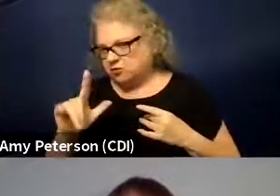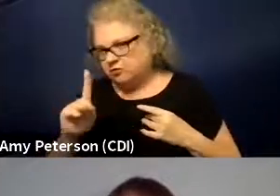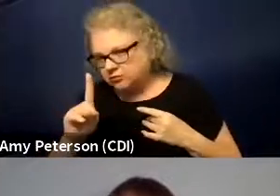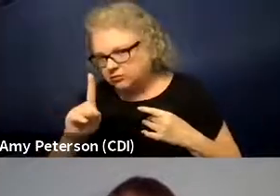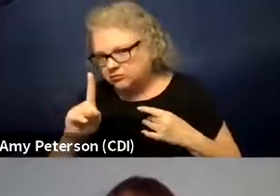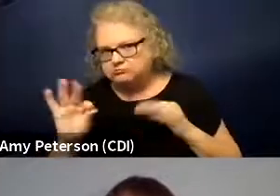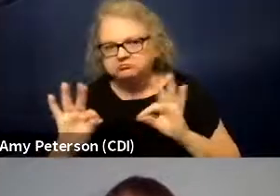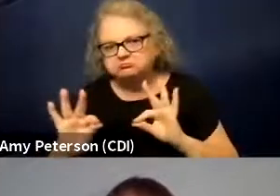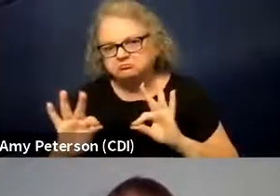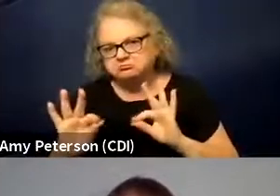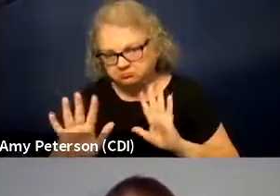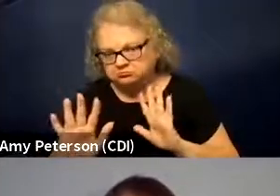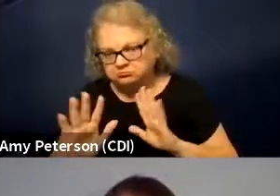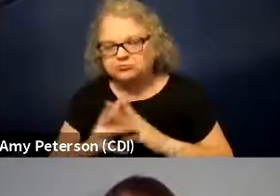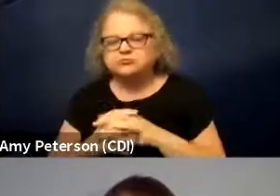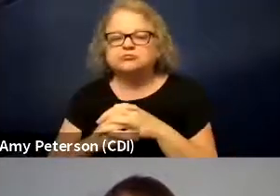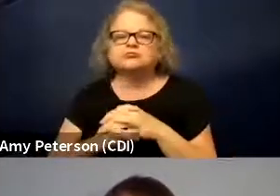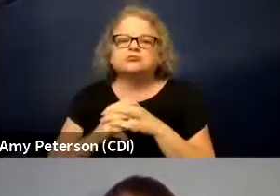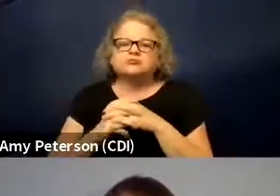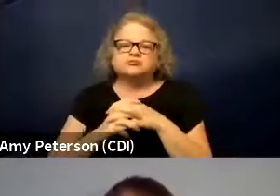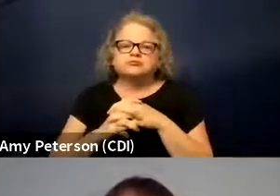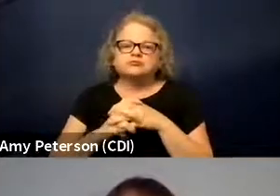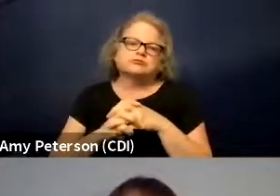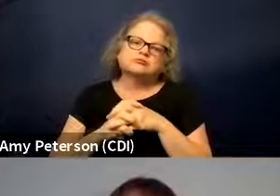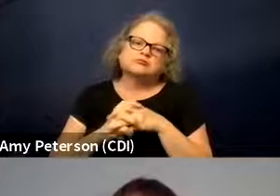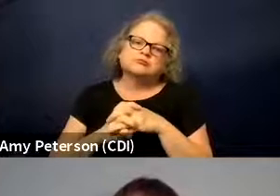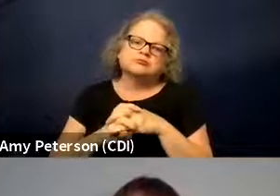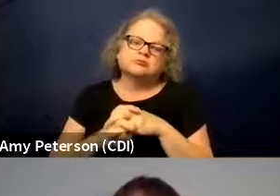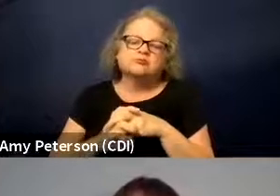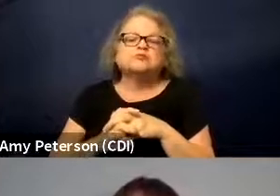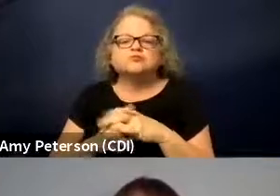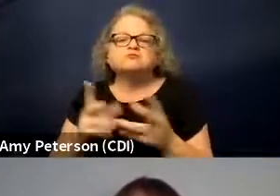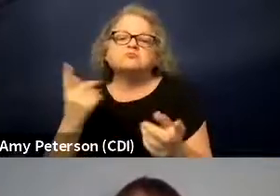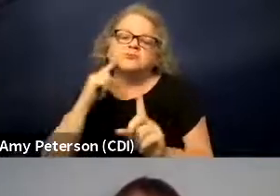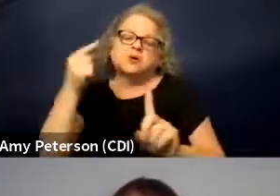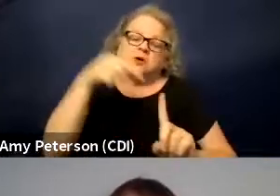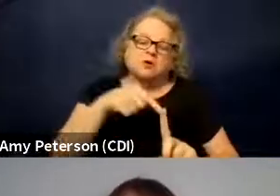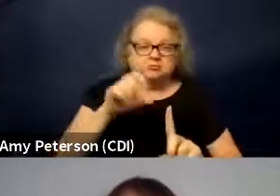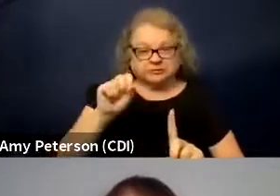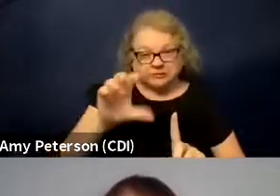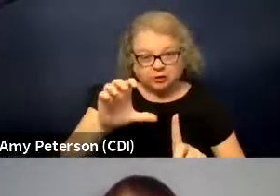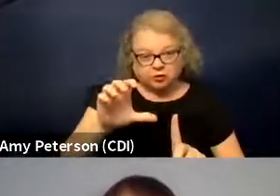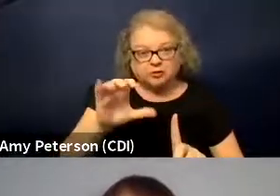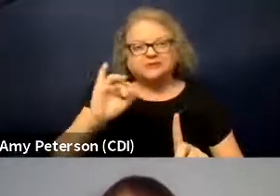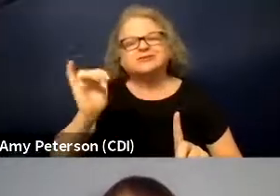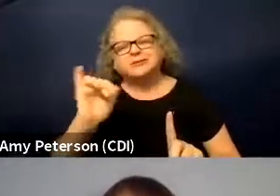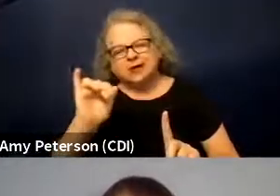in South Carolina and in the United States are unvaccinated.